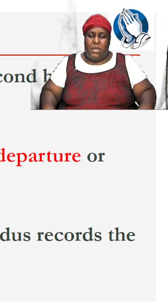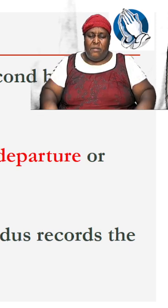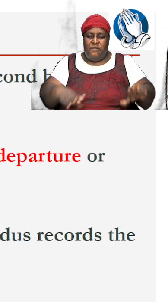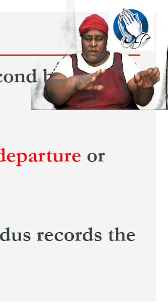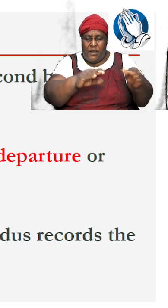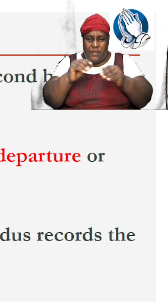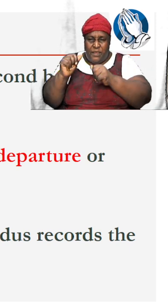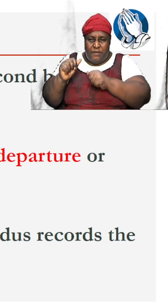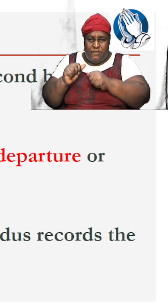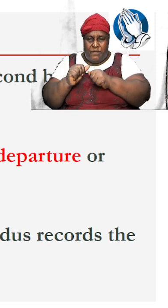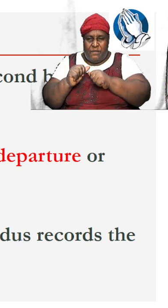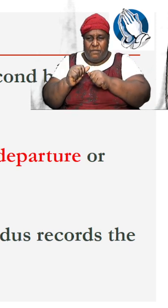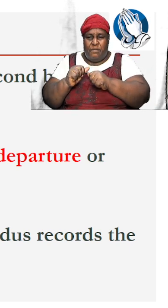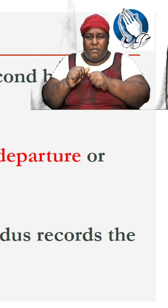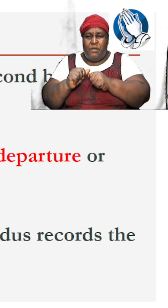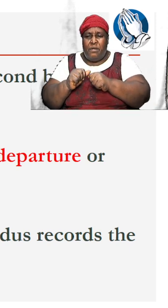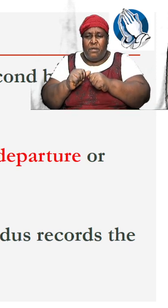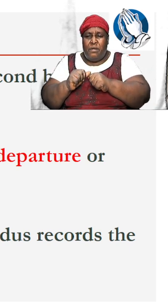to the edge of